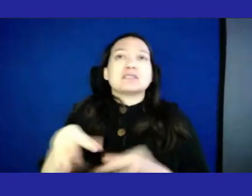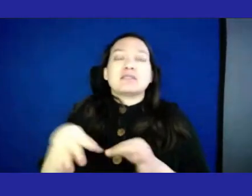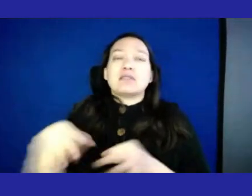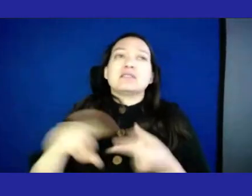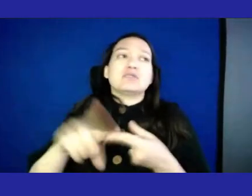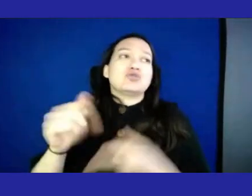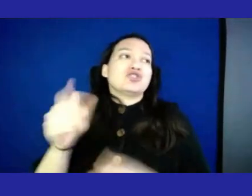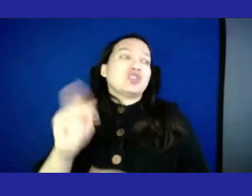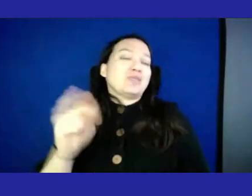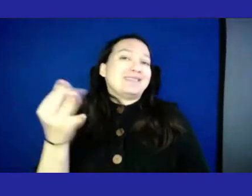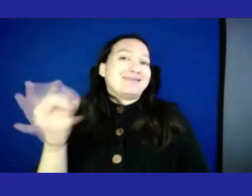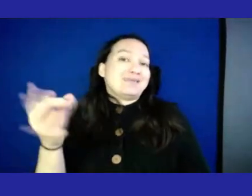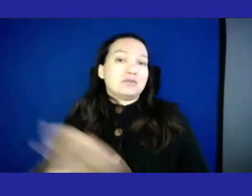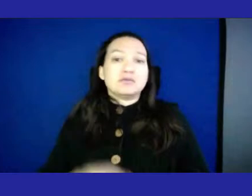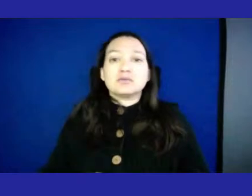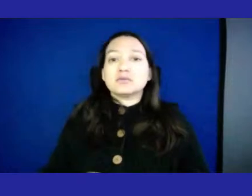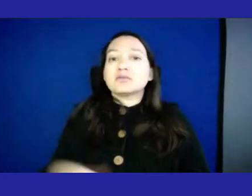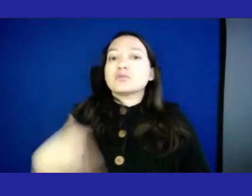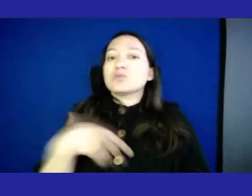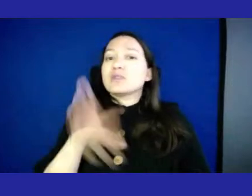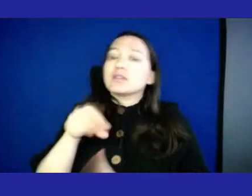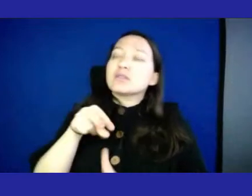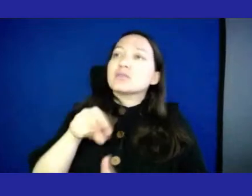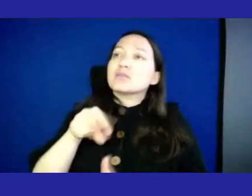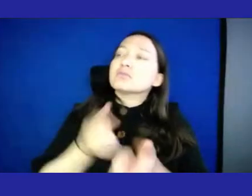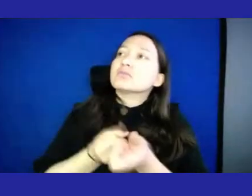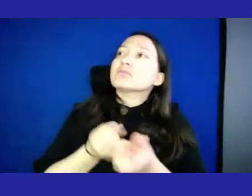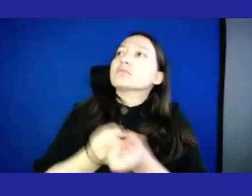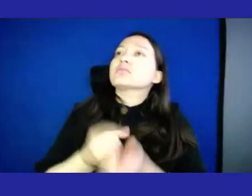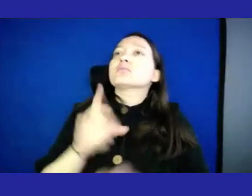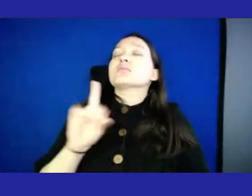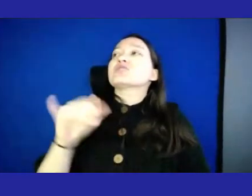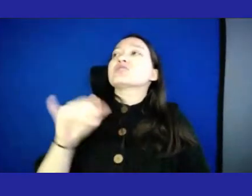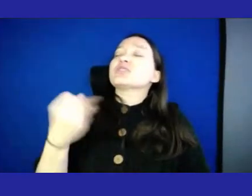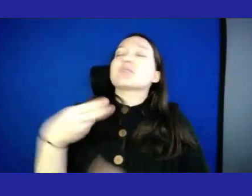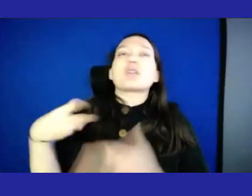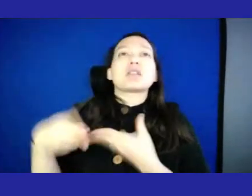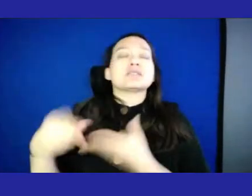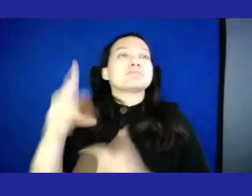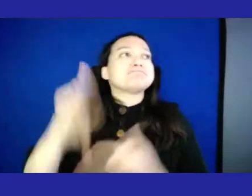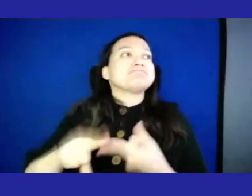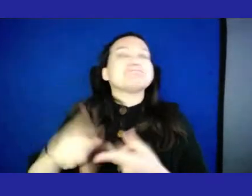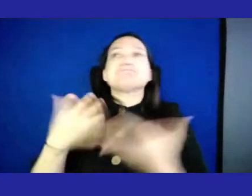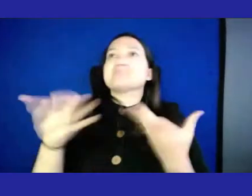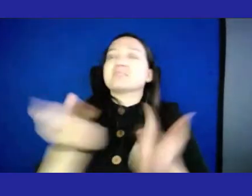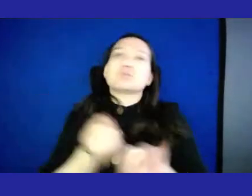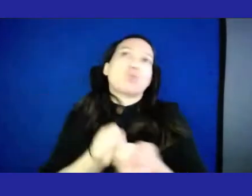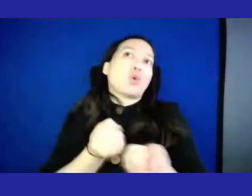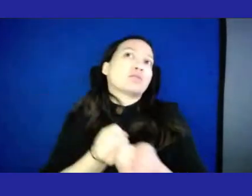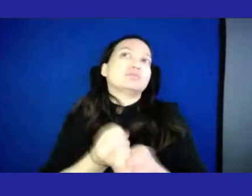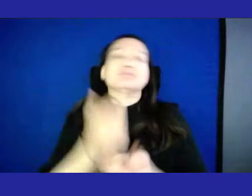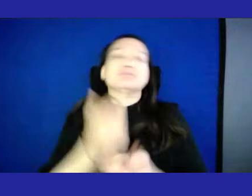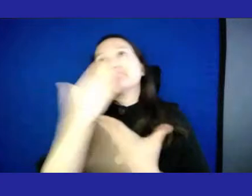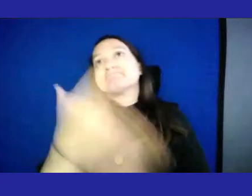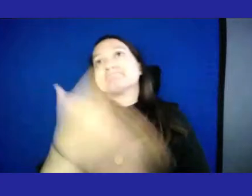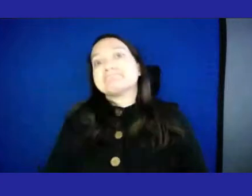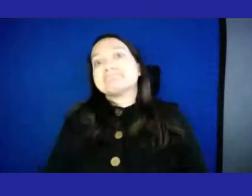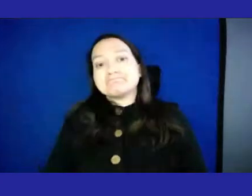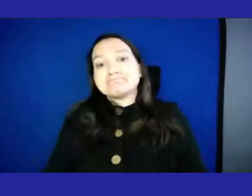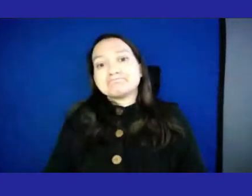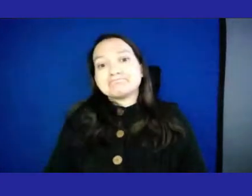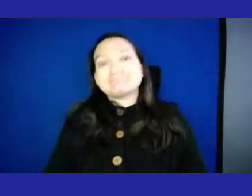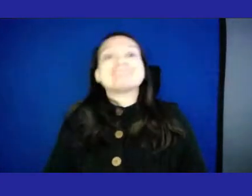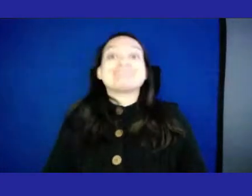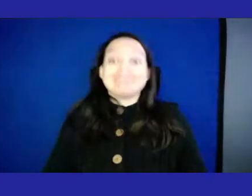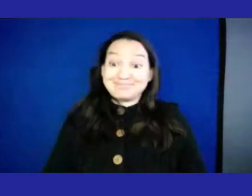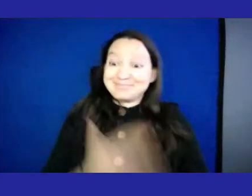January 19th. We will continue to advocate for the DSH cuts to be eliminated, and there's broad support for doing so. Thank you. Thank you so much. Any